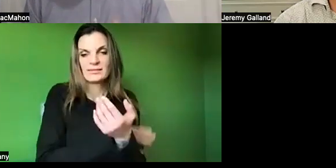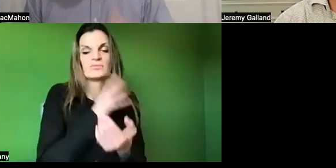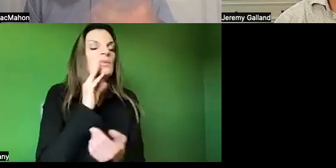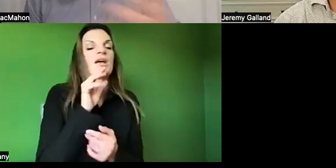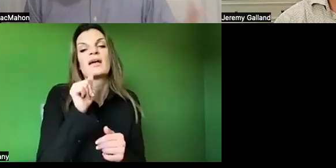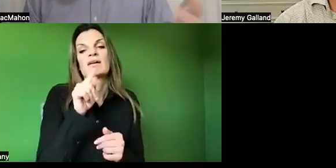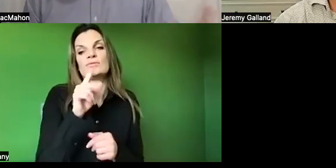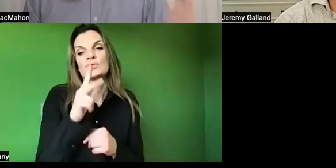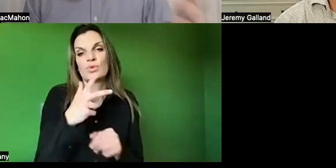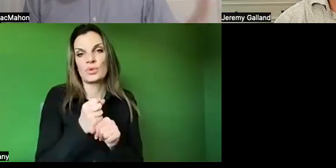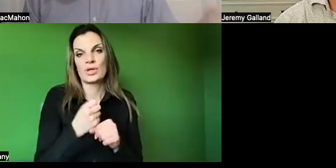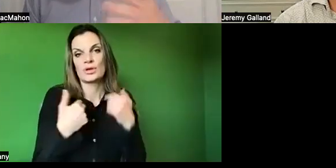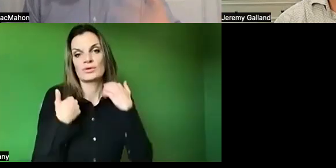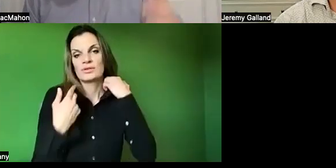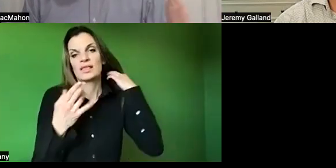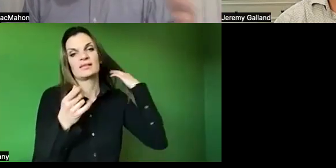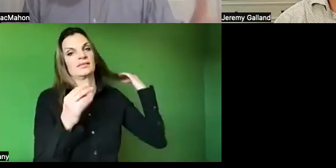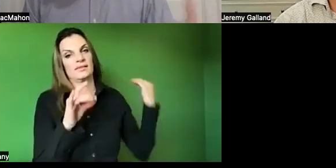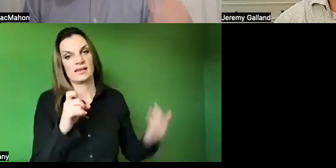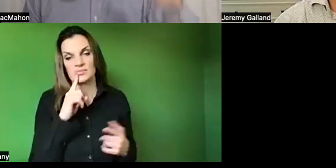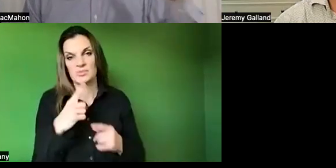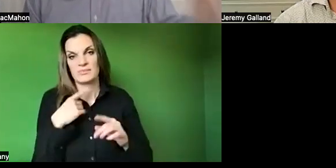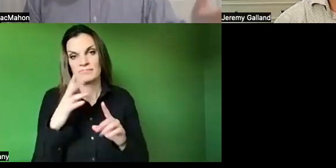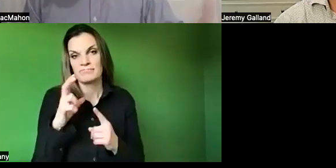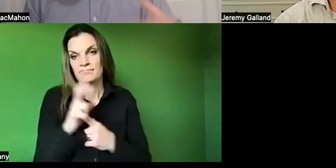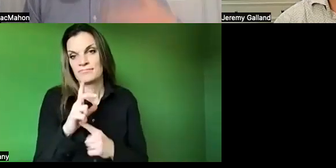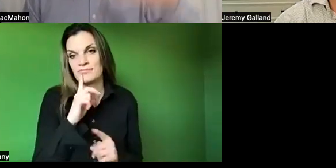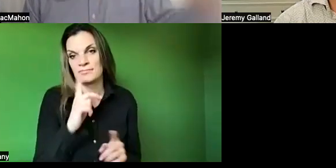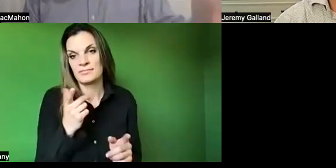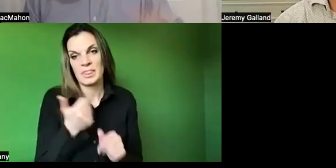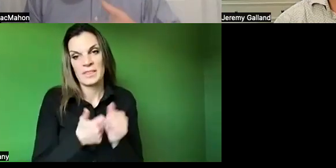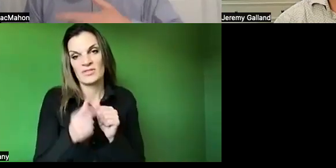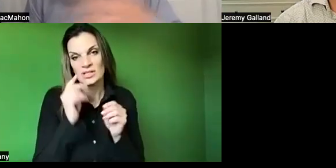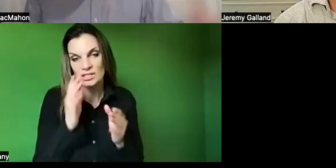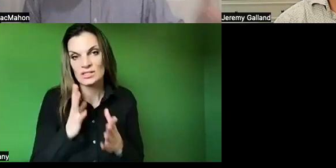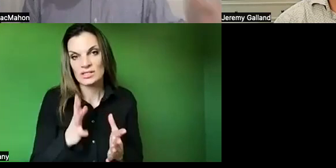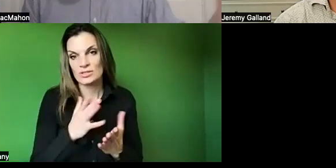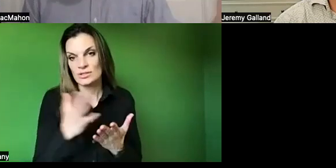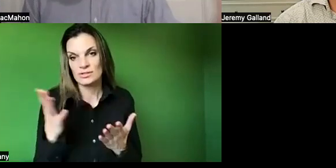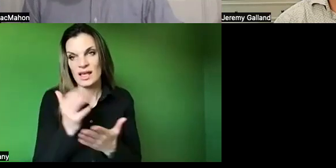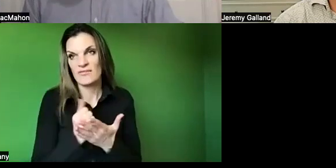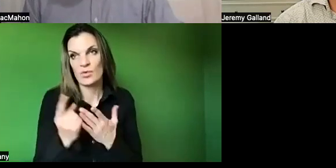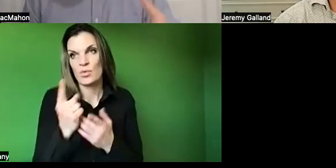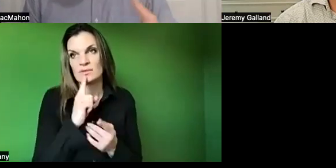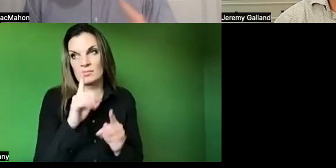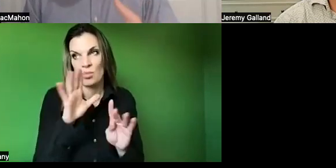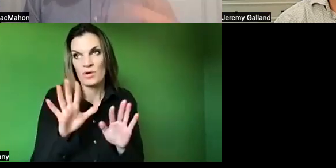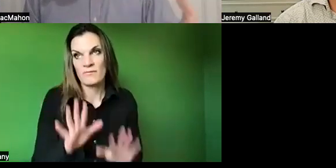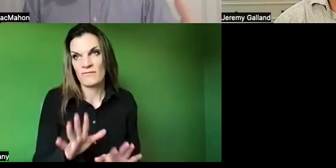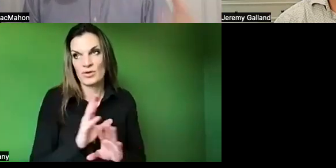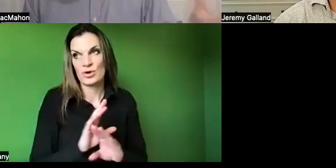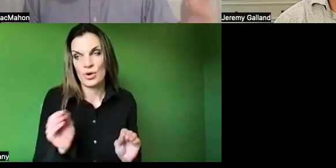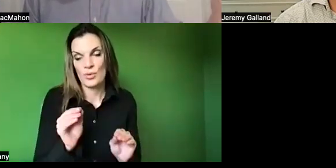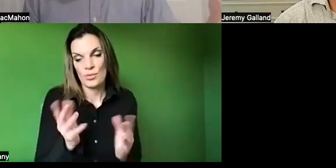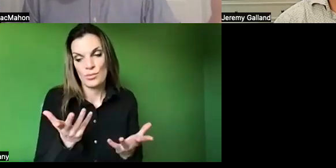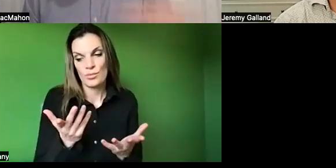has been absolutely spectacular. There hasn't been a single teacher's aide, anyone at Hillside that he